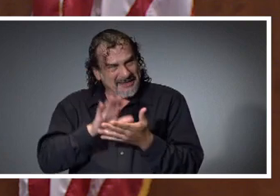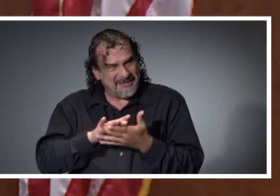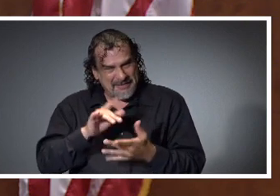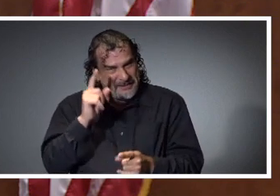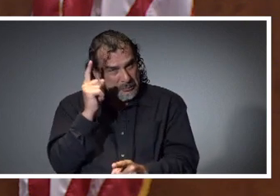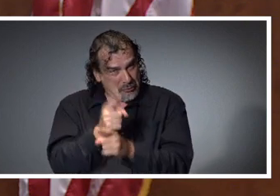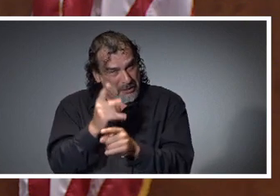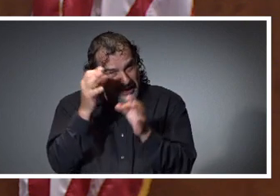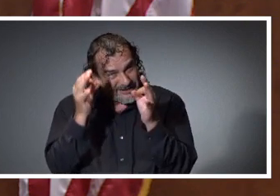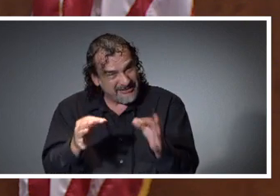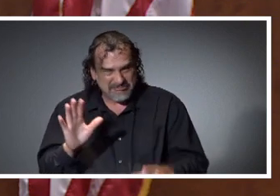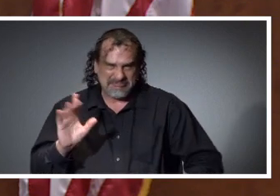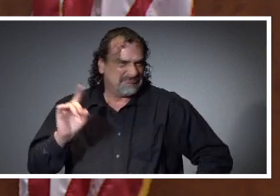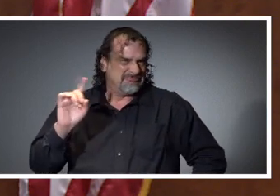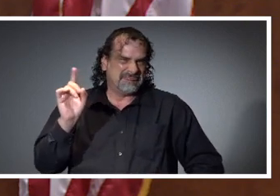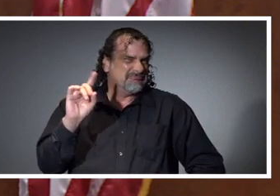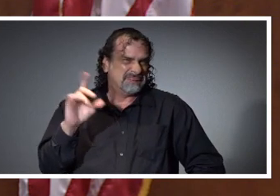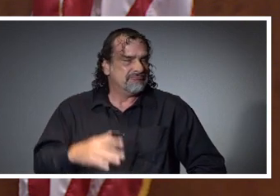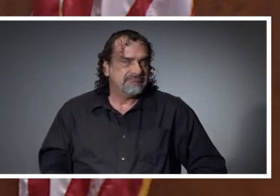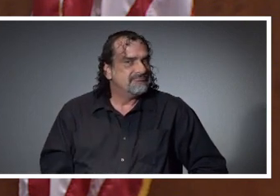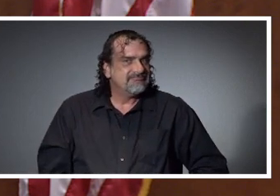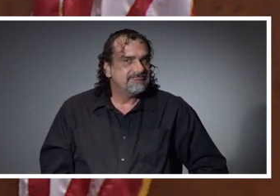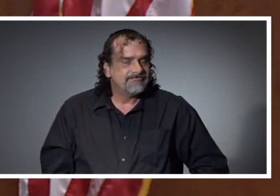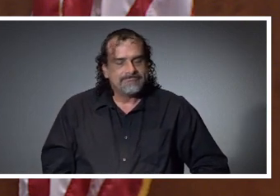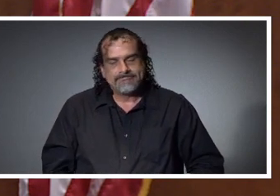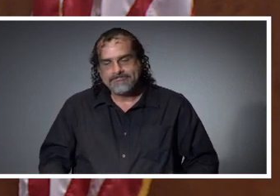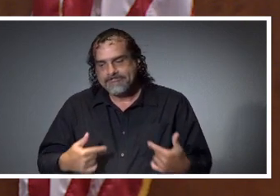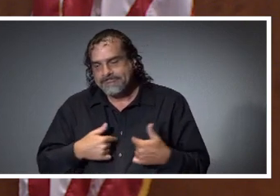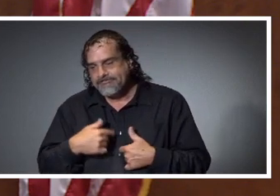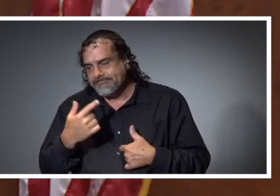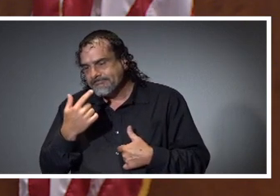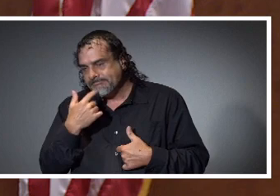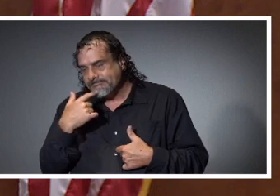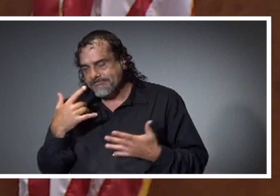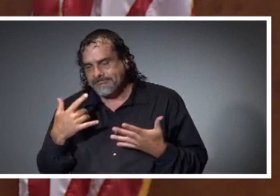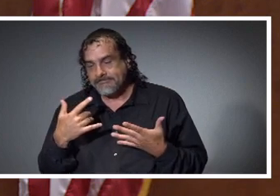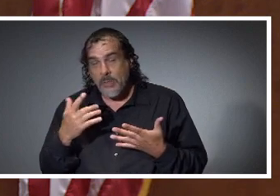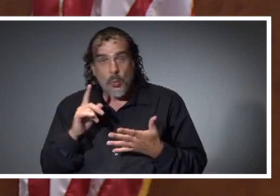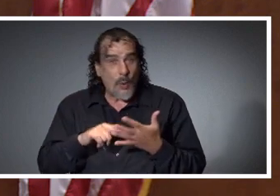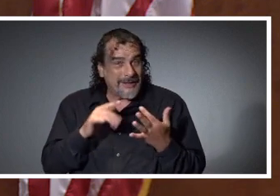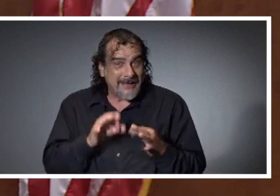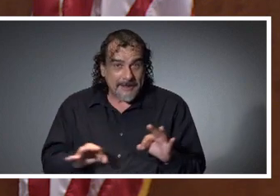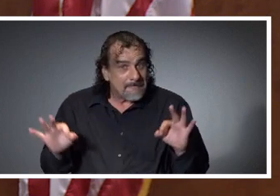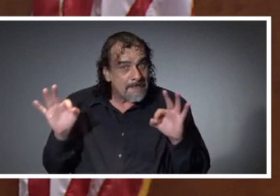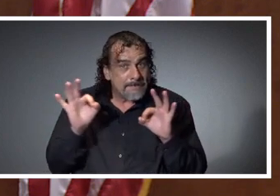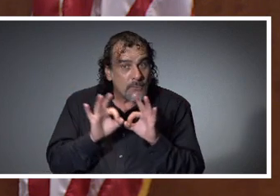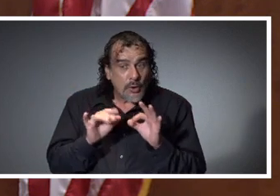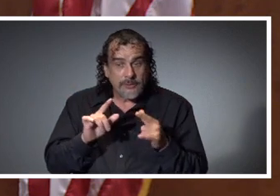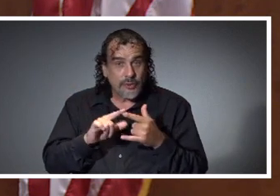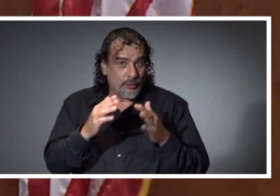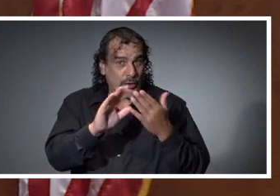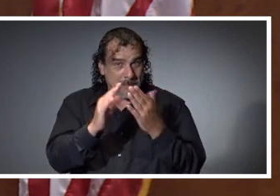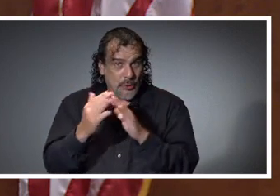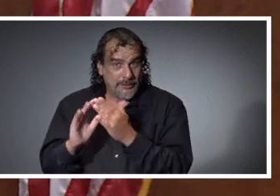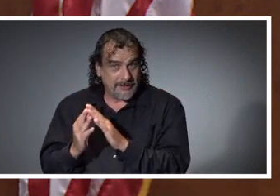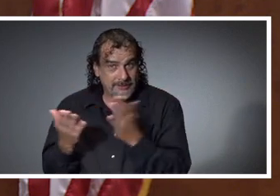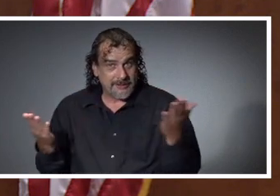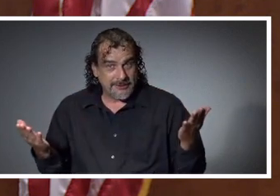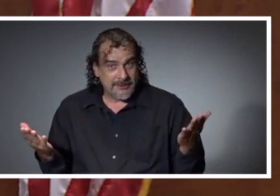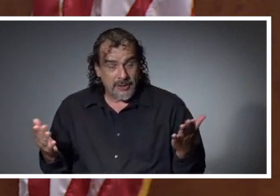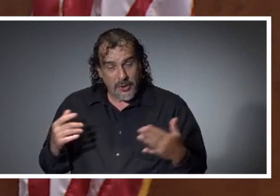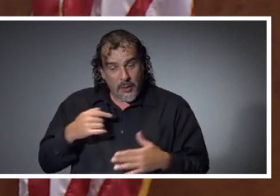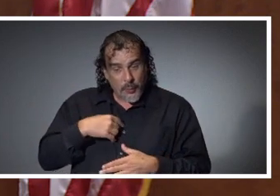right decision. When I talk about things that are important to society, as we have got to find a